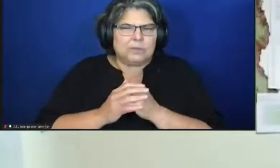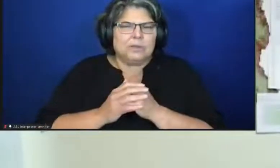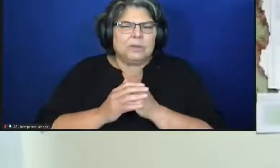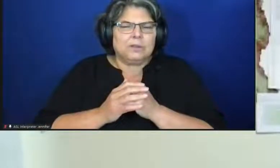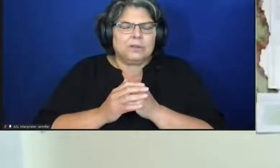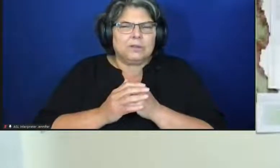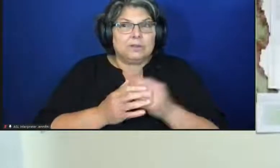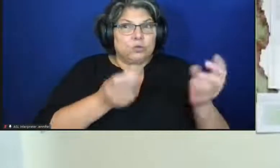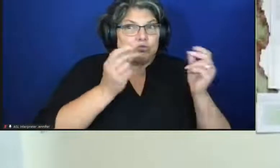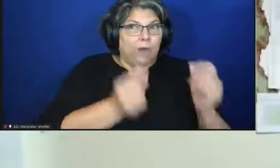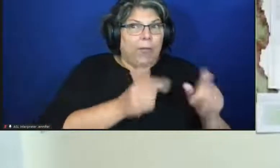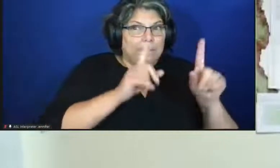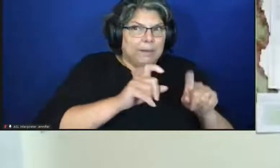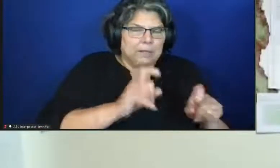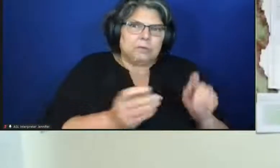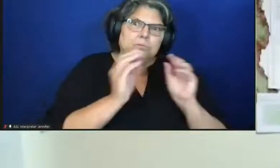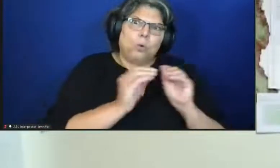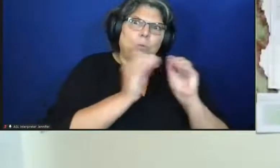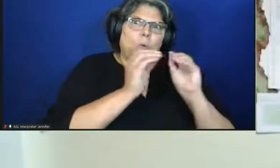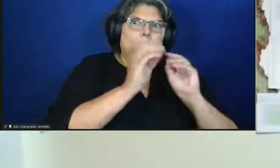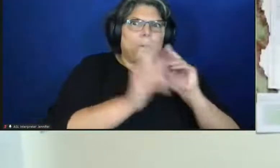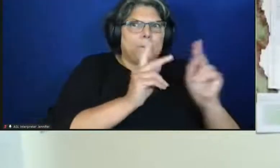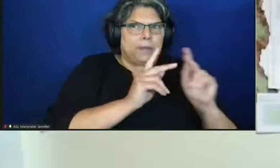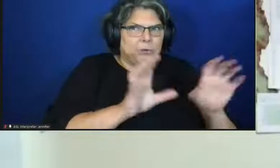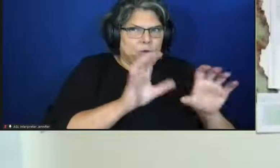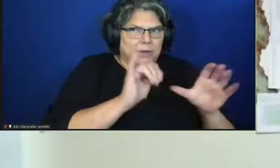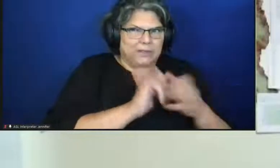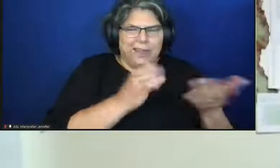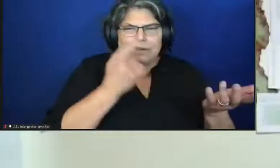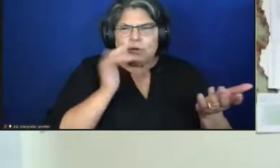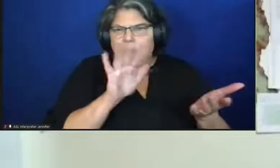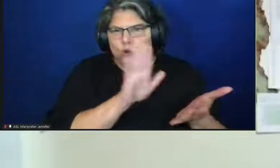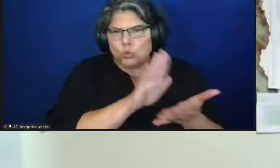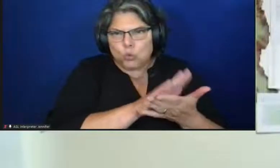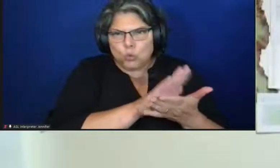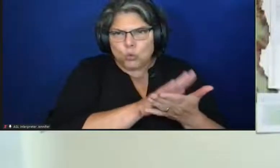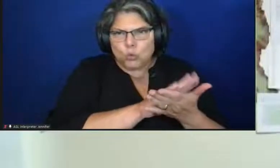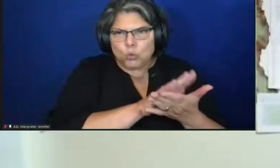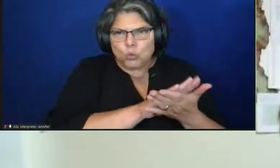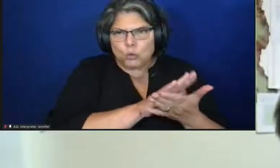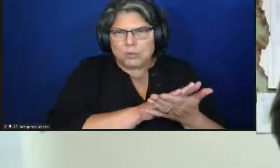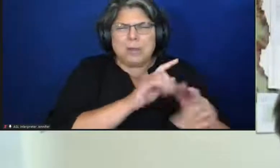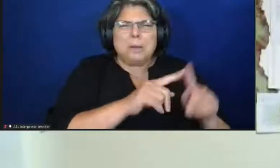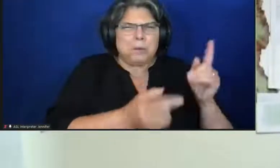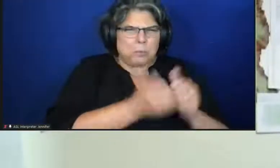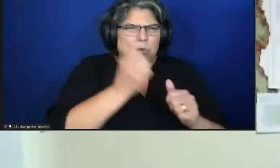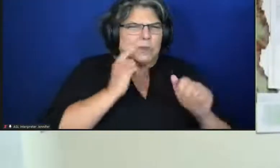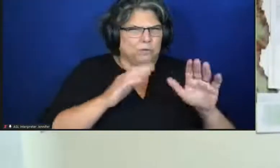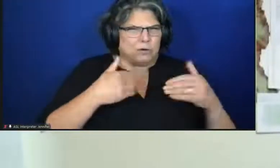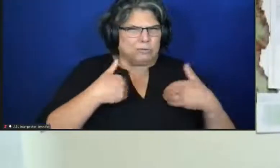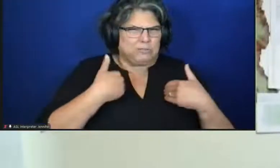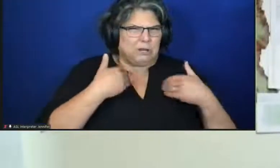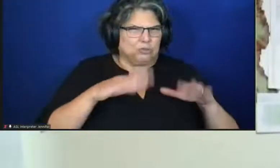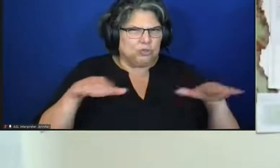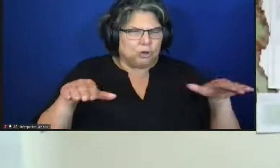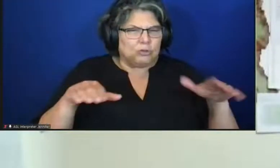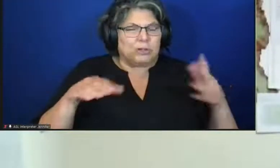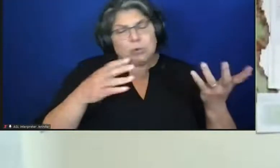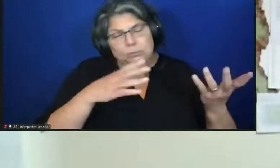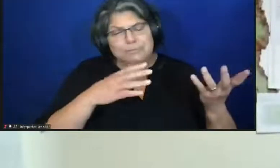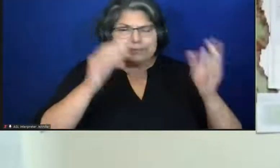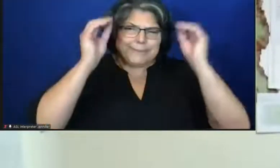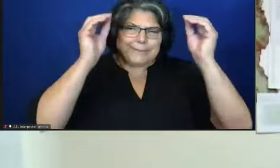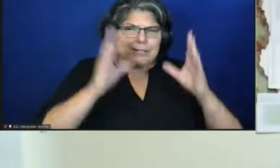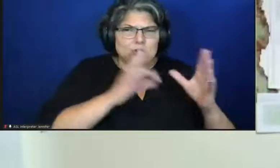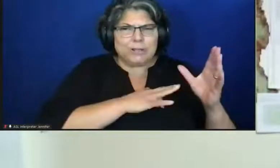the rapid tests that are being done within the schools, but it's mostly school-aged children, although the teaching staff and the